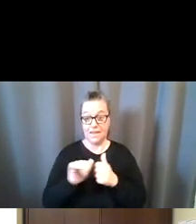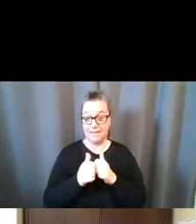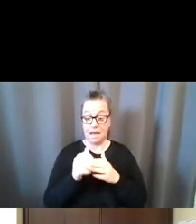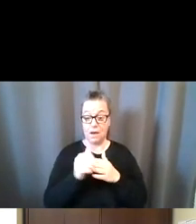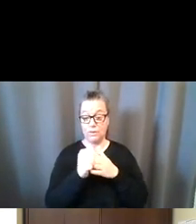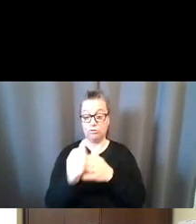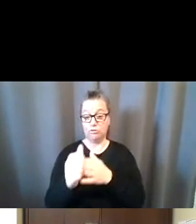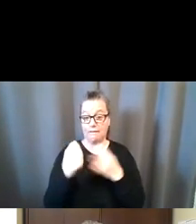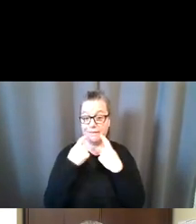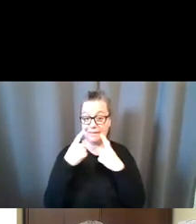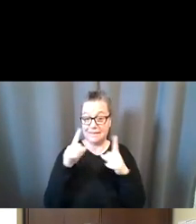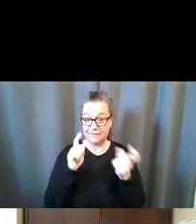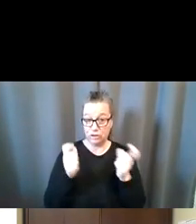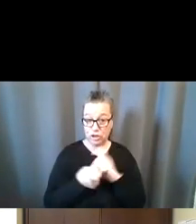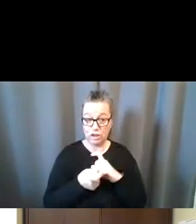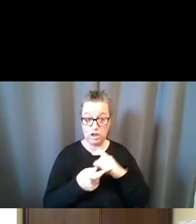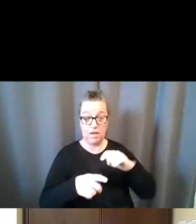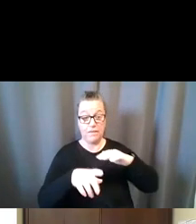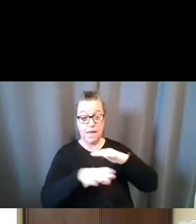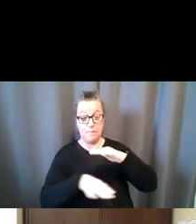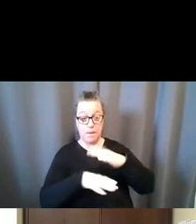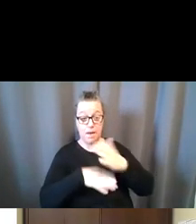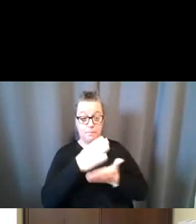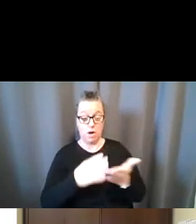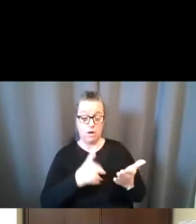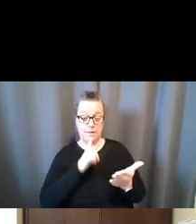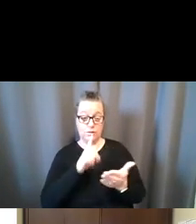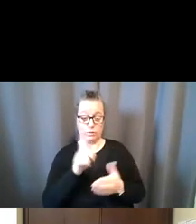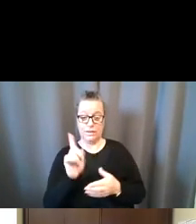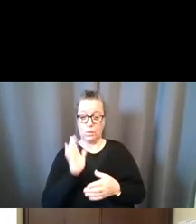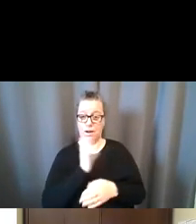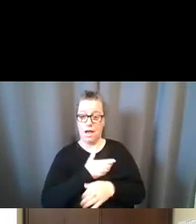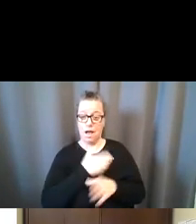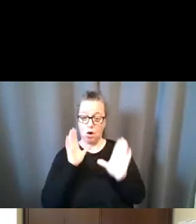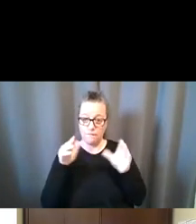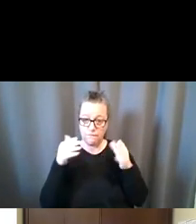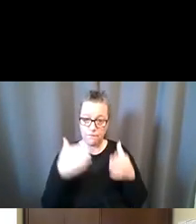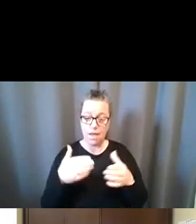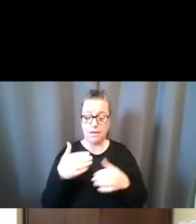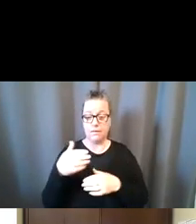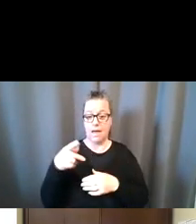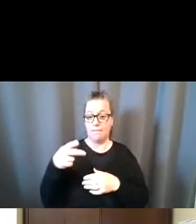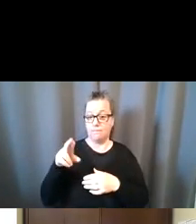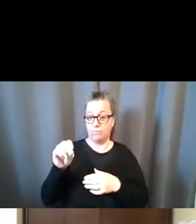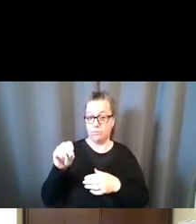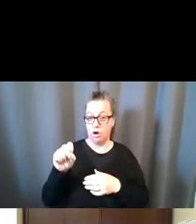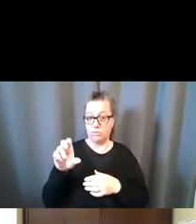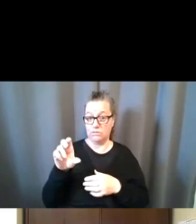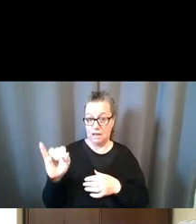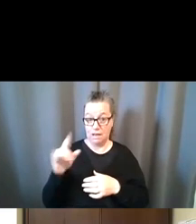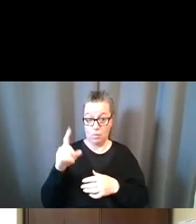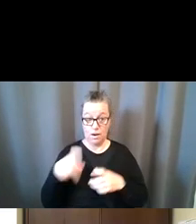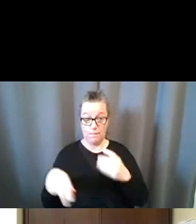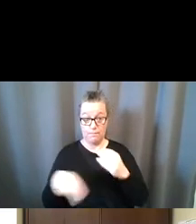successful change. And the bottom piece is really where our focus is as a firm at Prosci. Because what I'm putting on the screen now